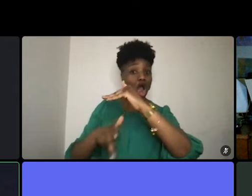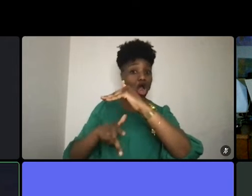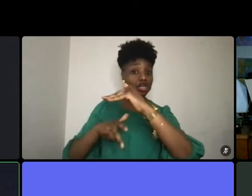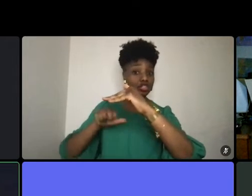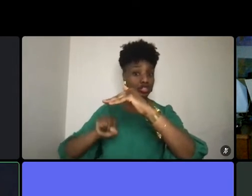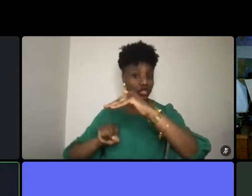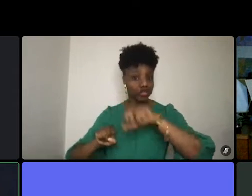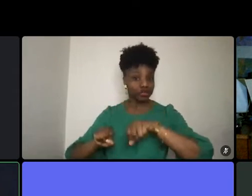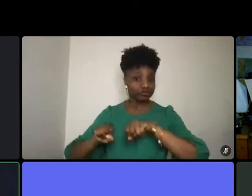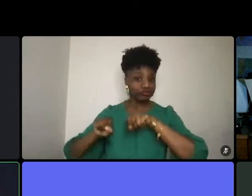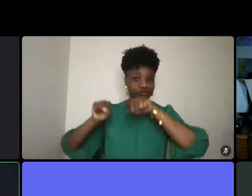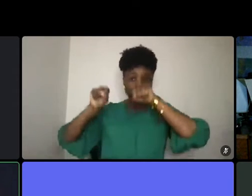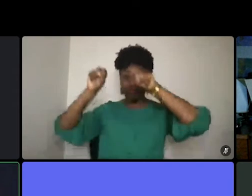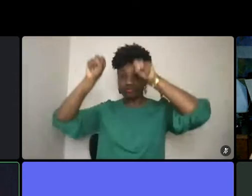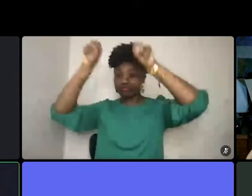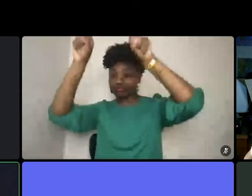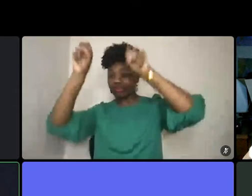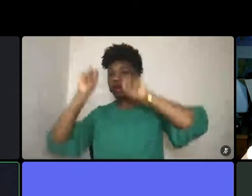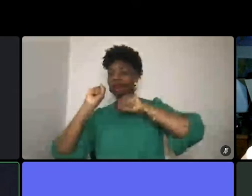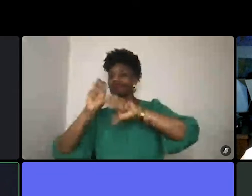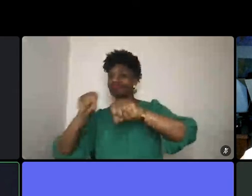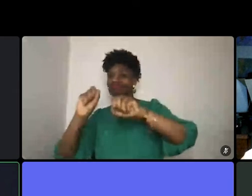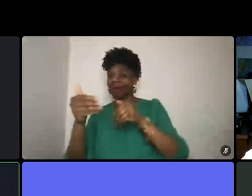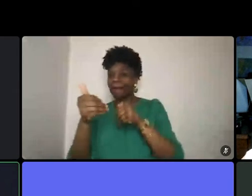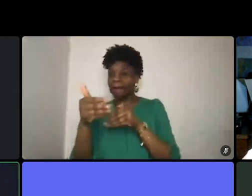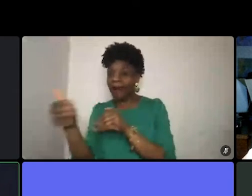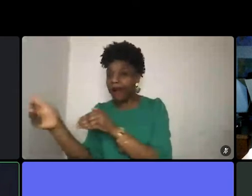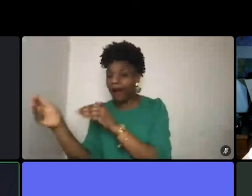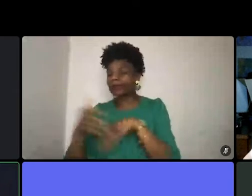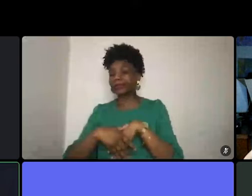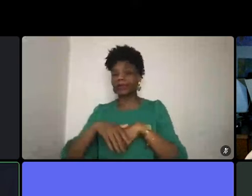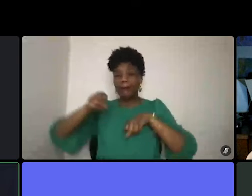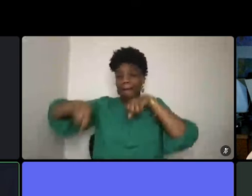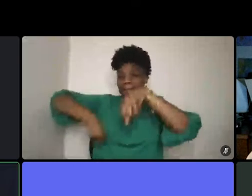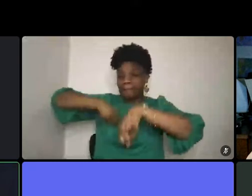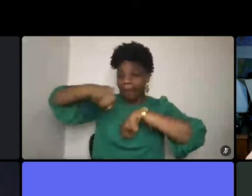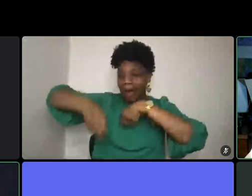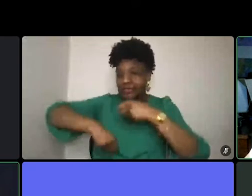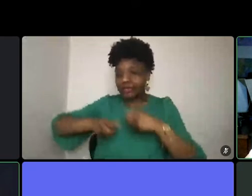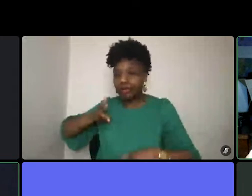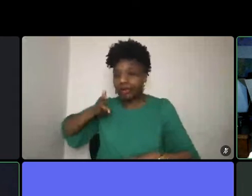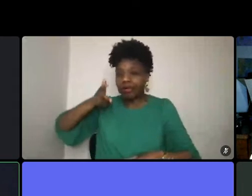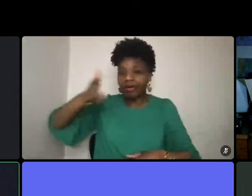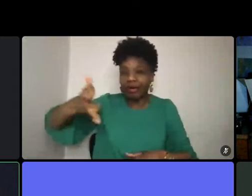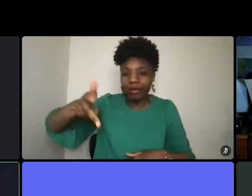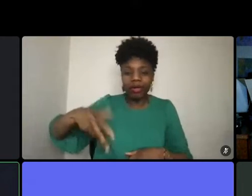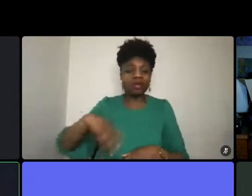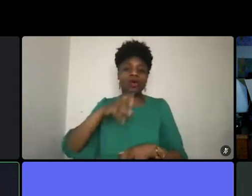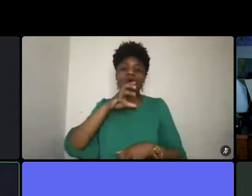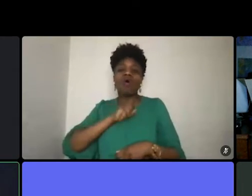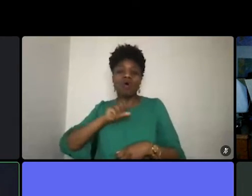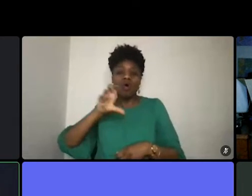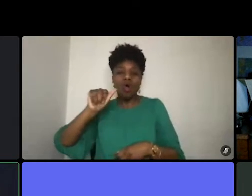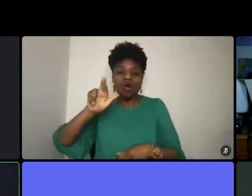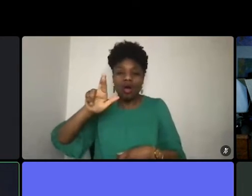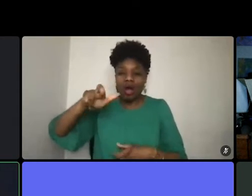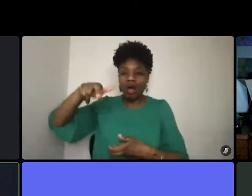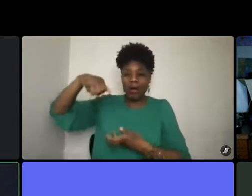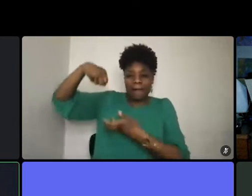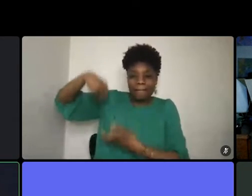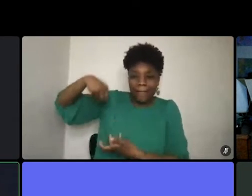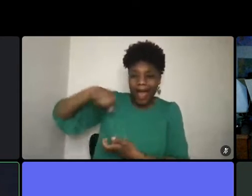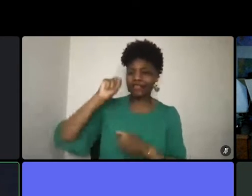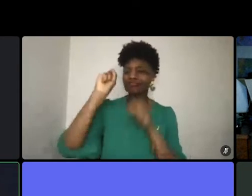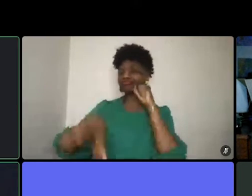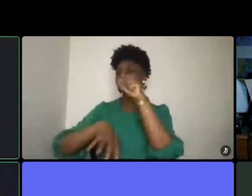been throwing boxes in there. You got old bicycles, you got an old car, you Ordering. got luggage. Yeah, all this